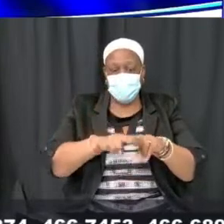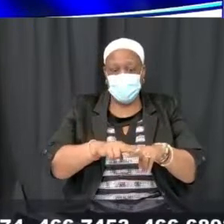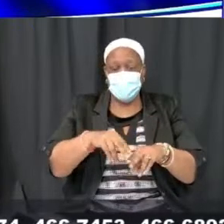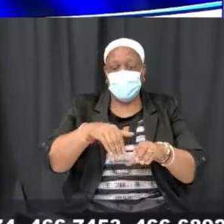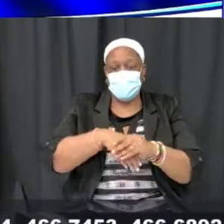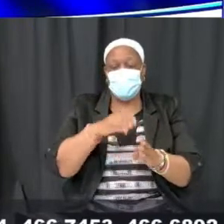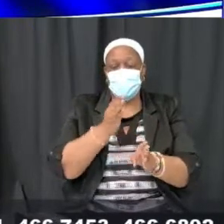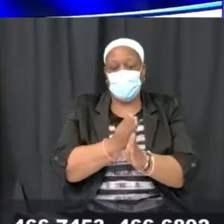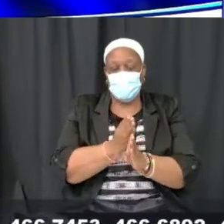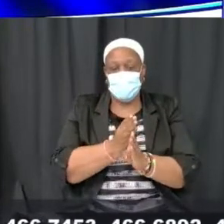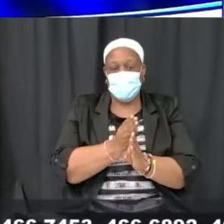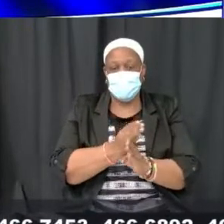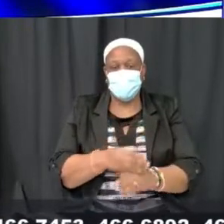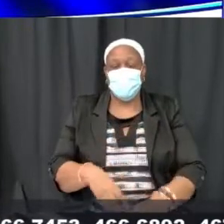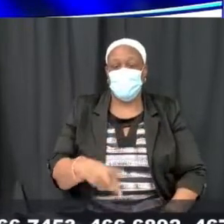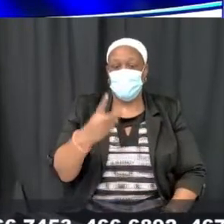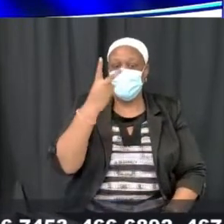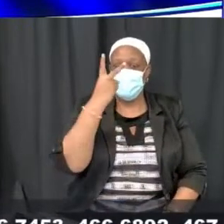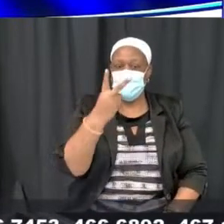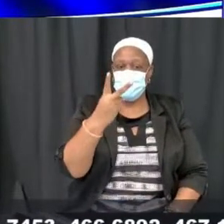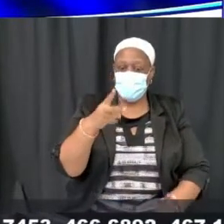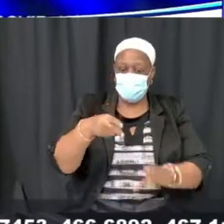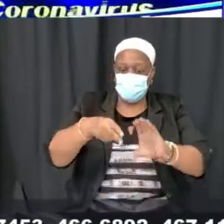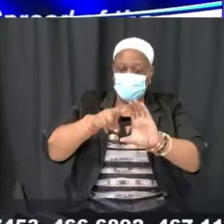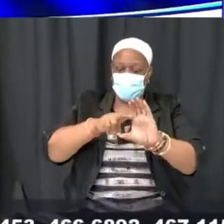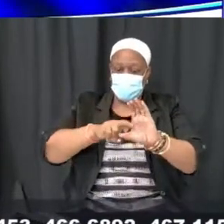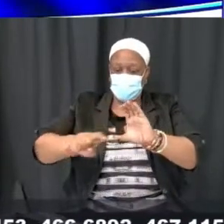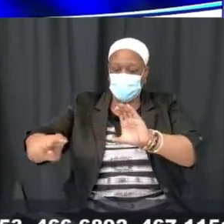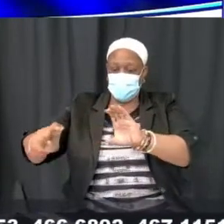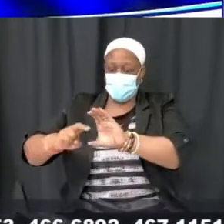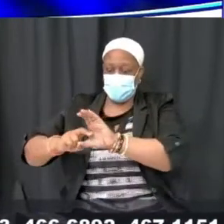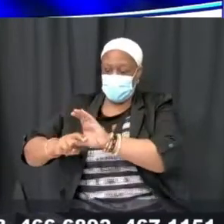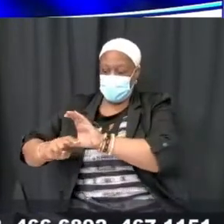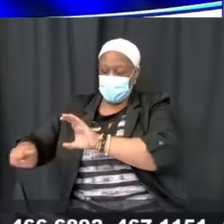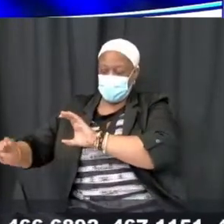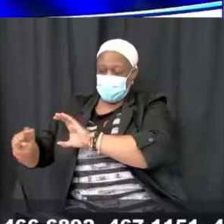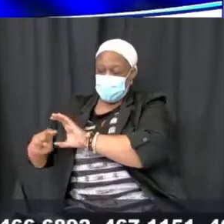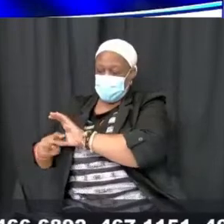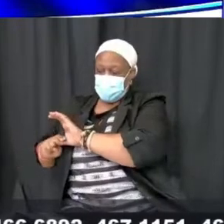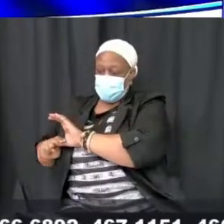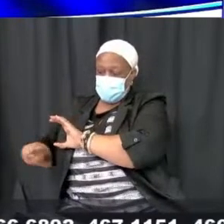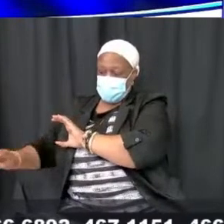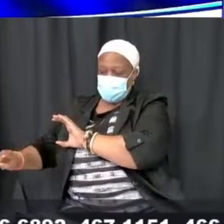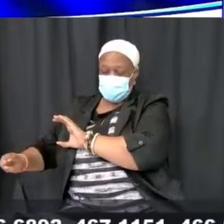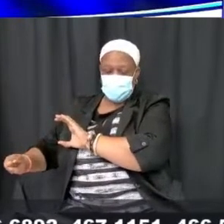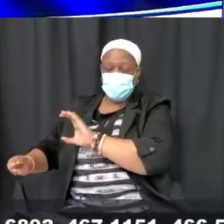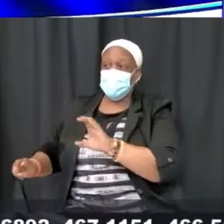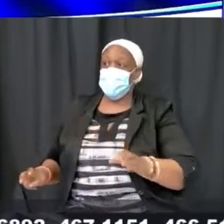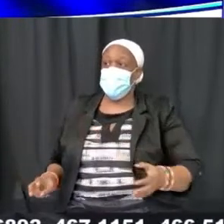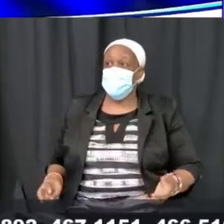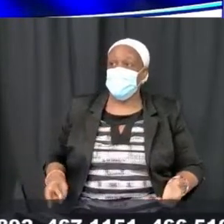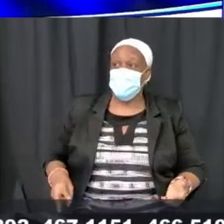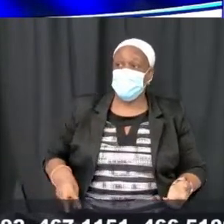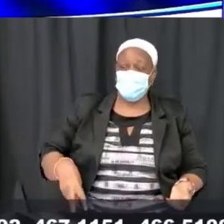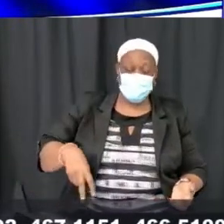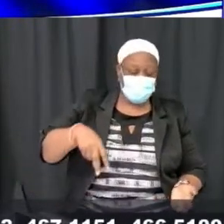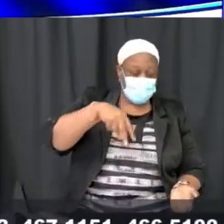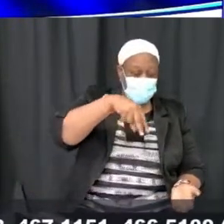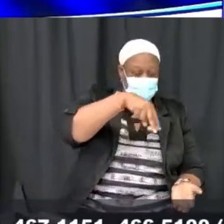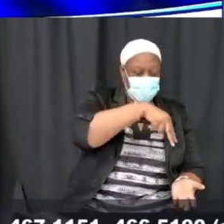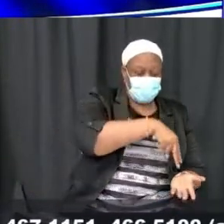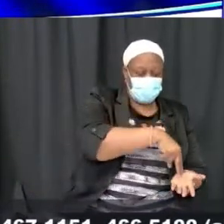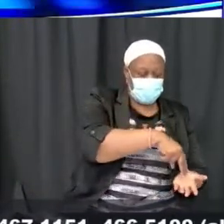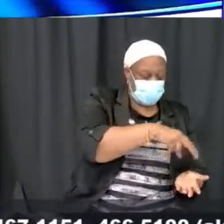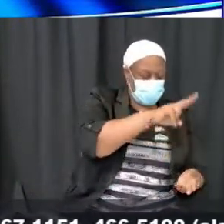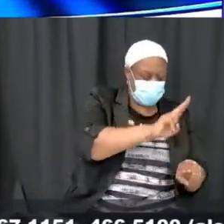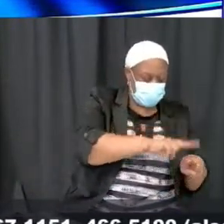is 2 passengers evenly spaced per seat, and from what I've been made to understand, there are 4 rows of